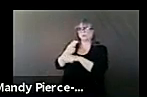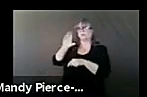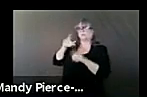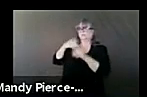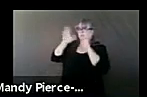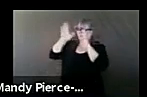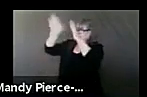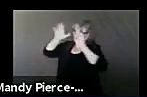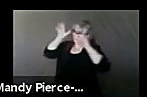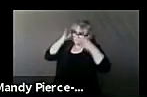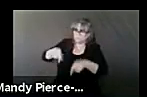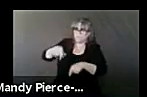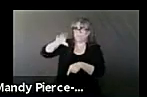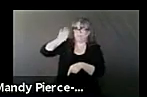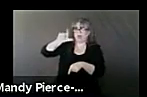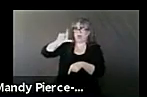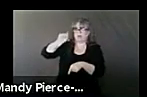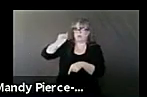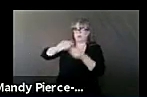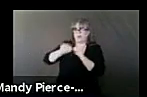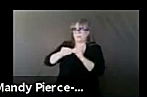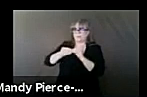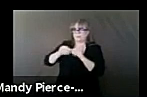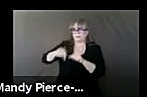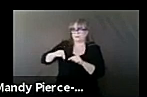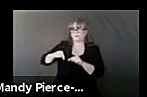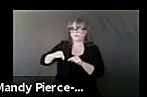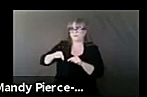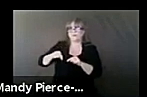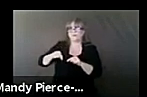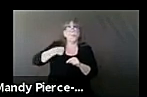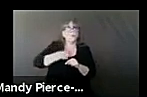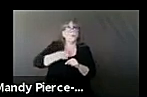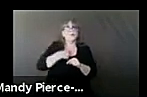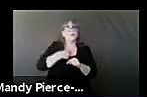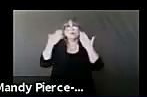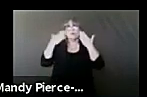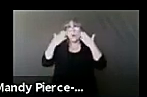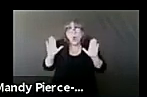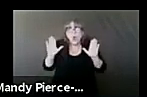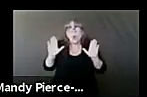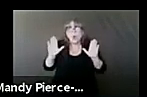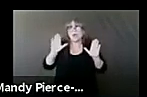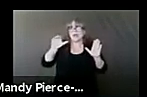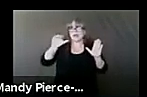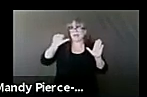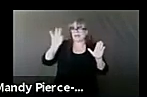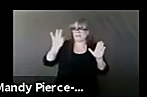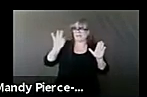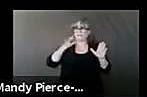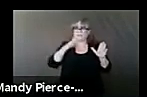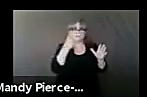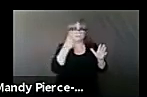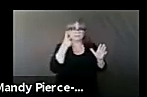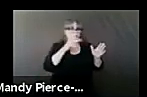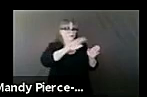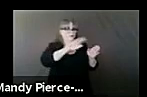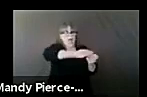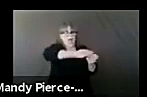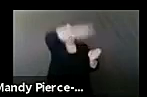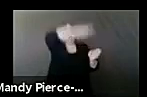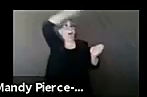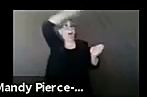we are confident our models better illustrate the situation in Colorado. And Dr. Rachel Herlihy, our state epidemiologist, will give